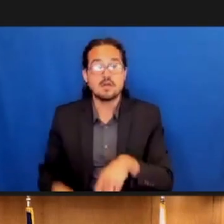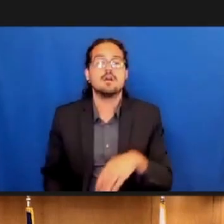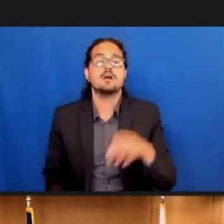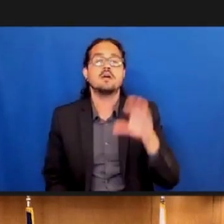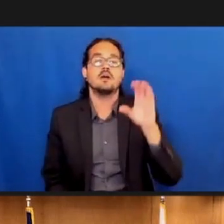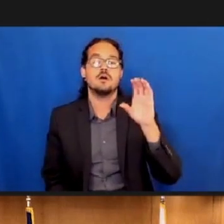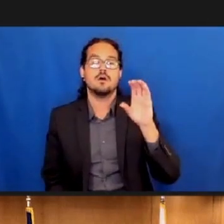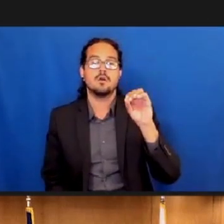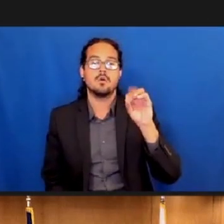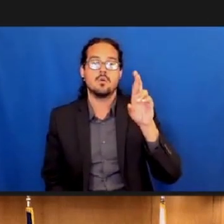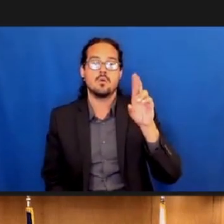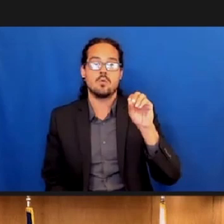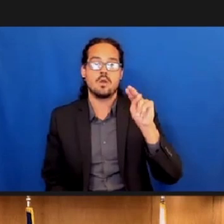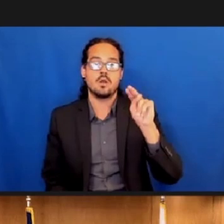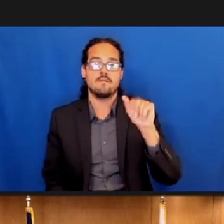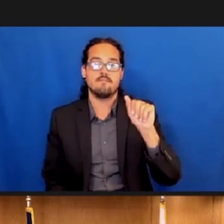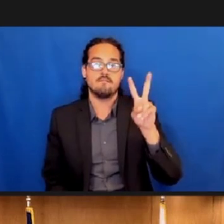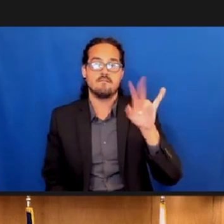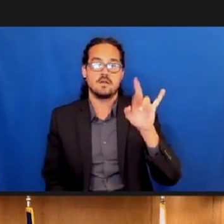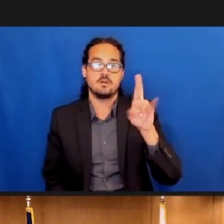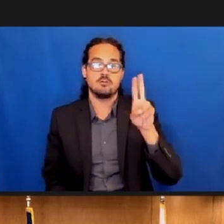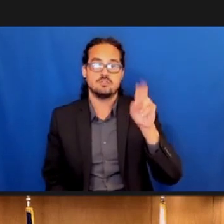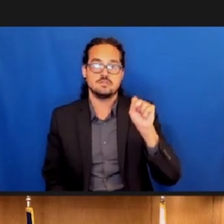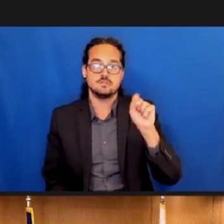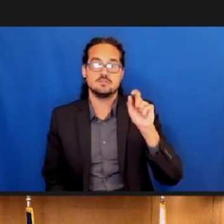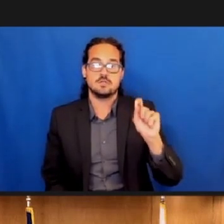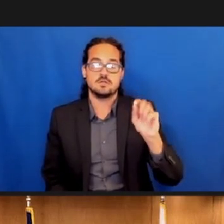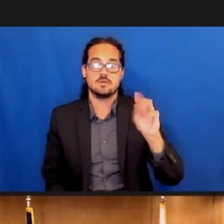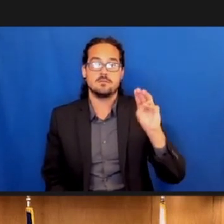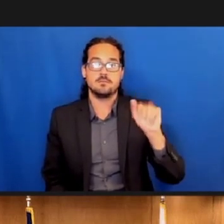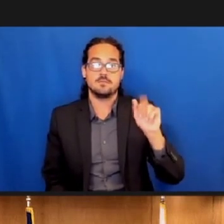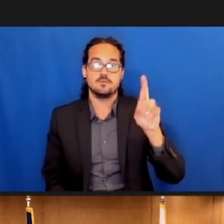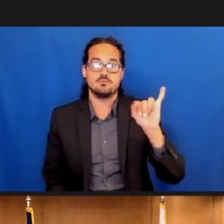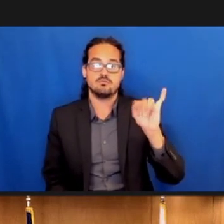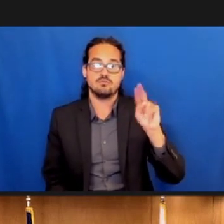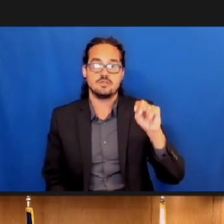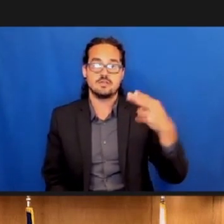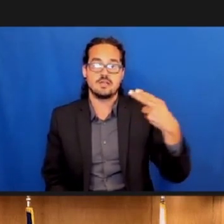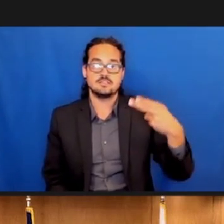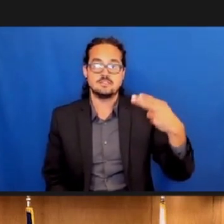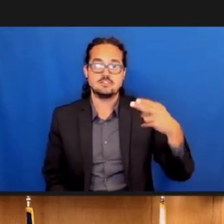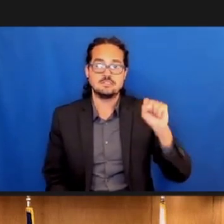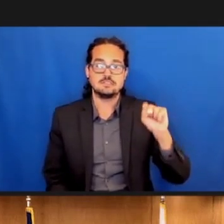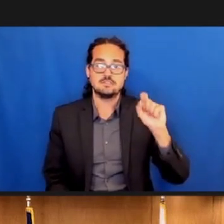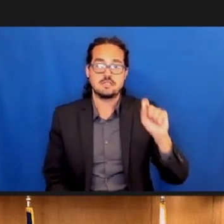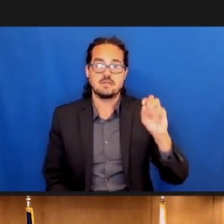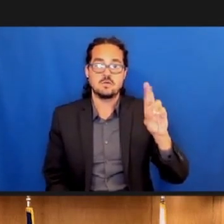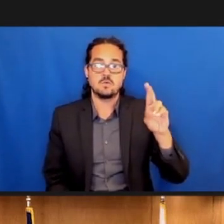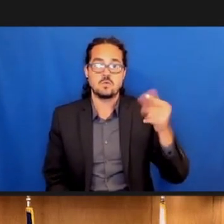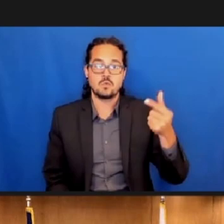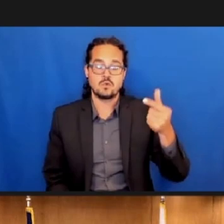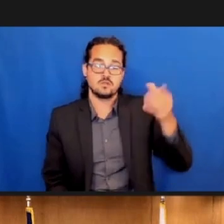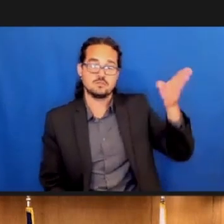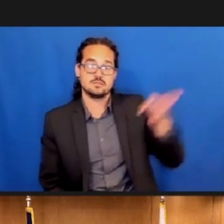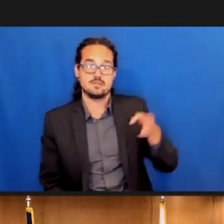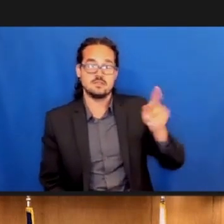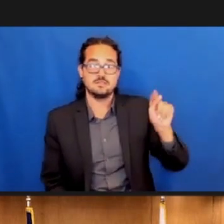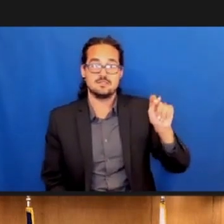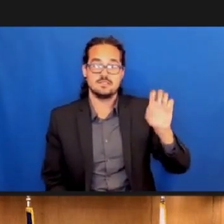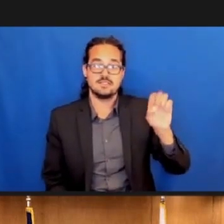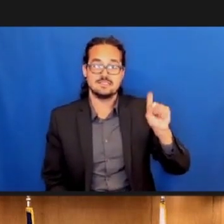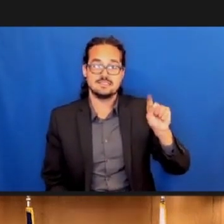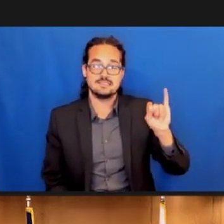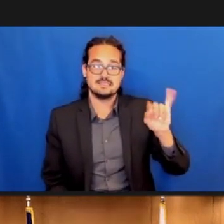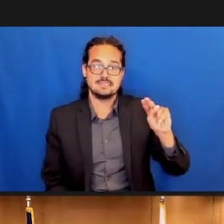coronavirus.marinhhs.org/testing. And of course, that coronavirus.marinhhs .org is your home for all